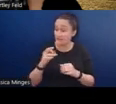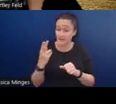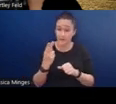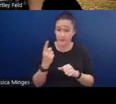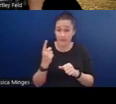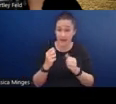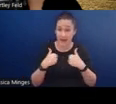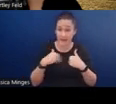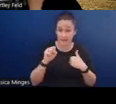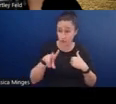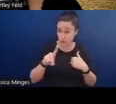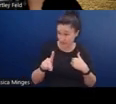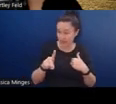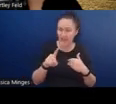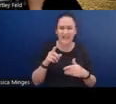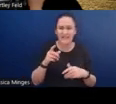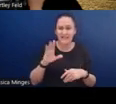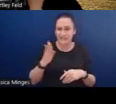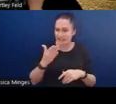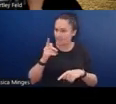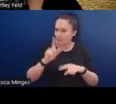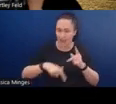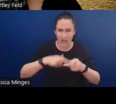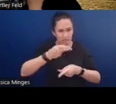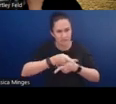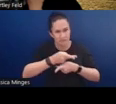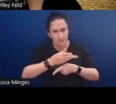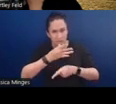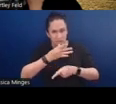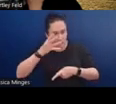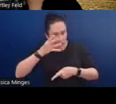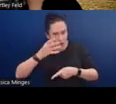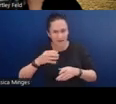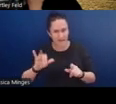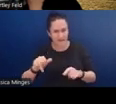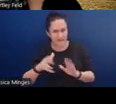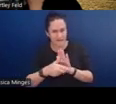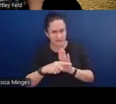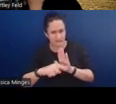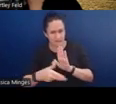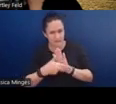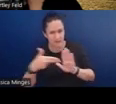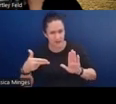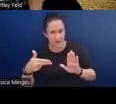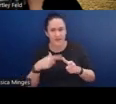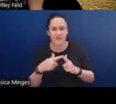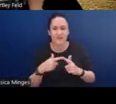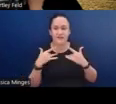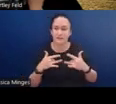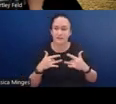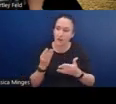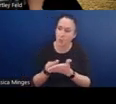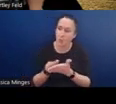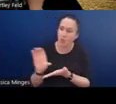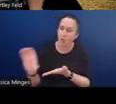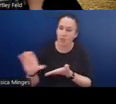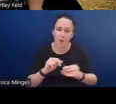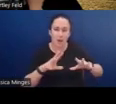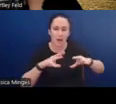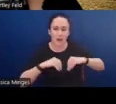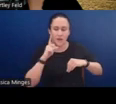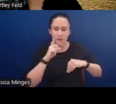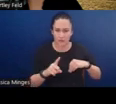of parenting, which is a stereotype, that they're monetarily incentivized to accept contraception. And